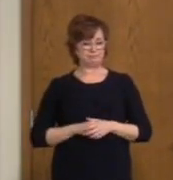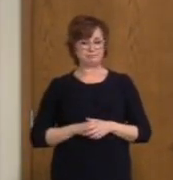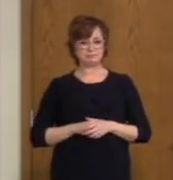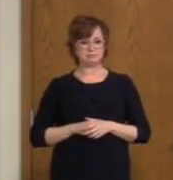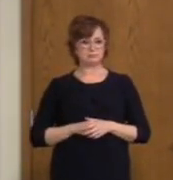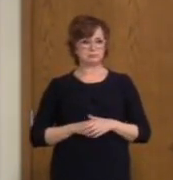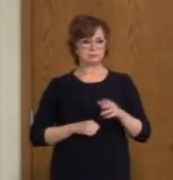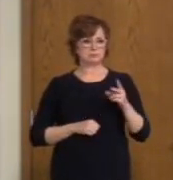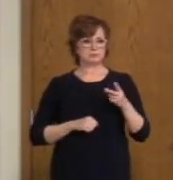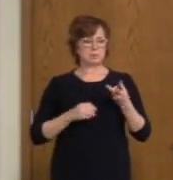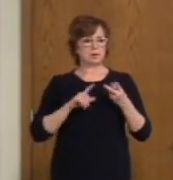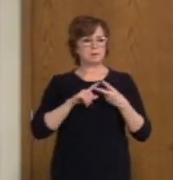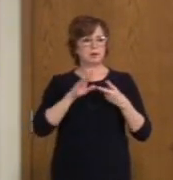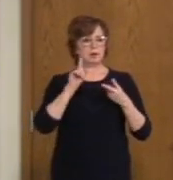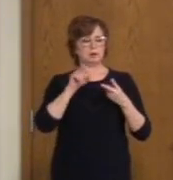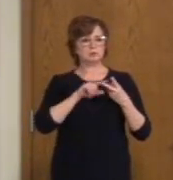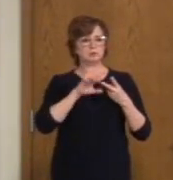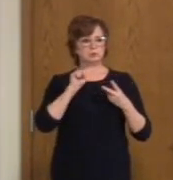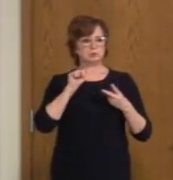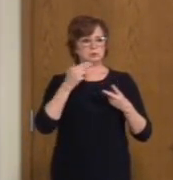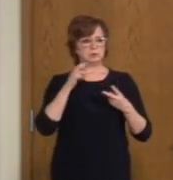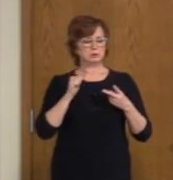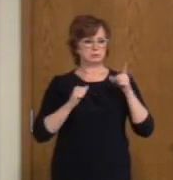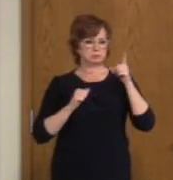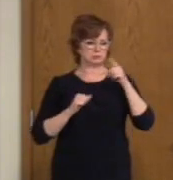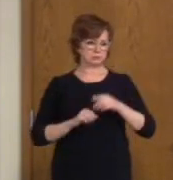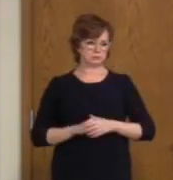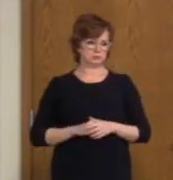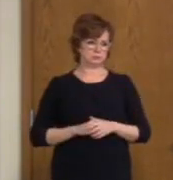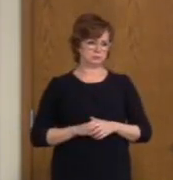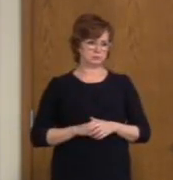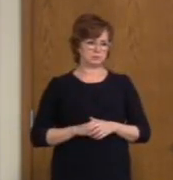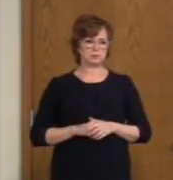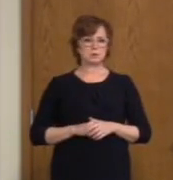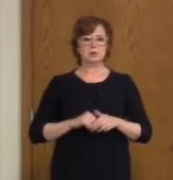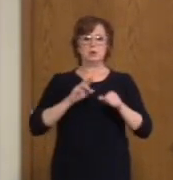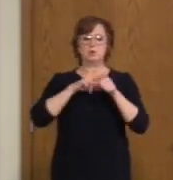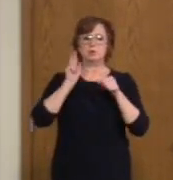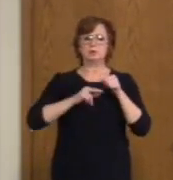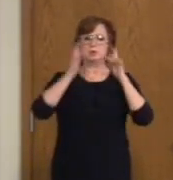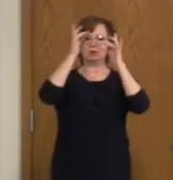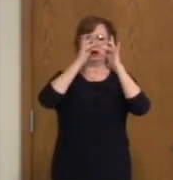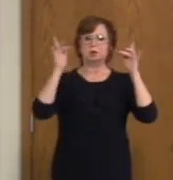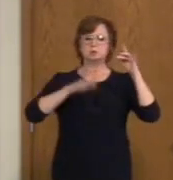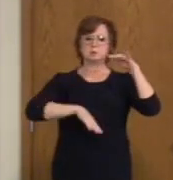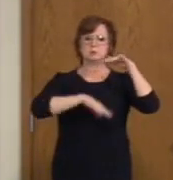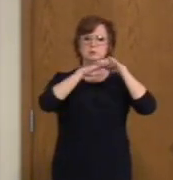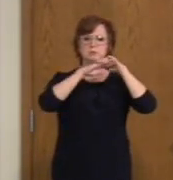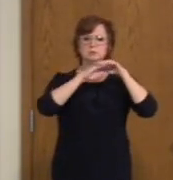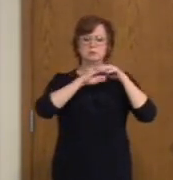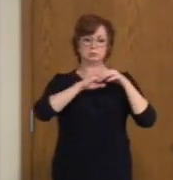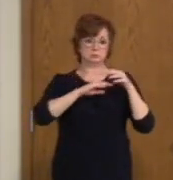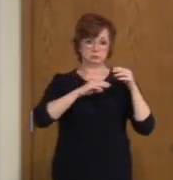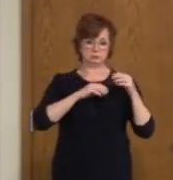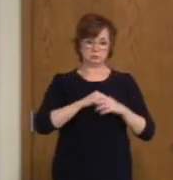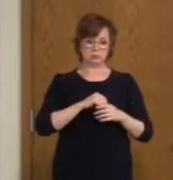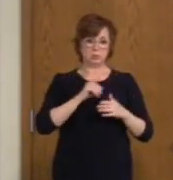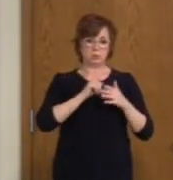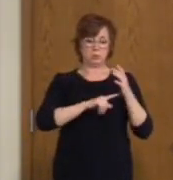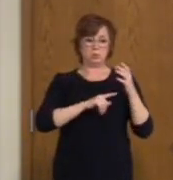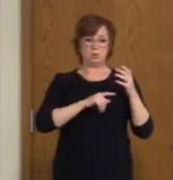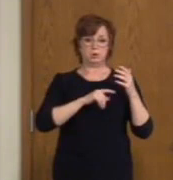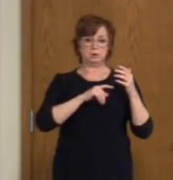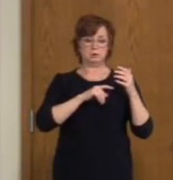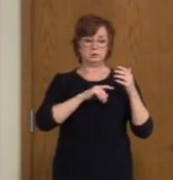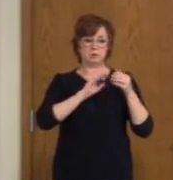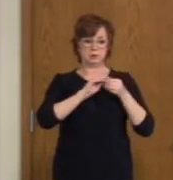Mark? This may be for the SHA. What's the current capacity at Regina's hospitals, and what steps are being taken to ensure that the